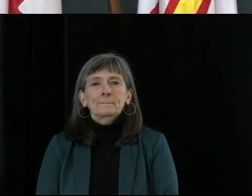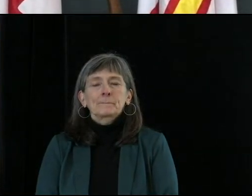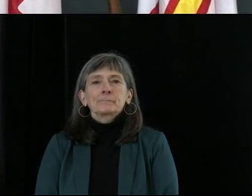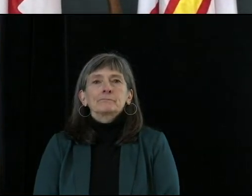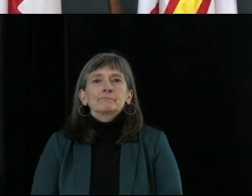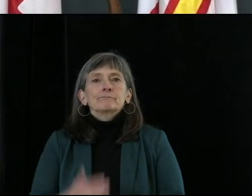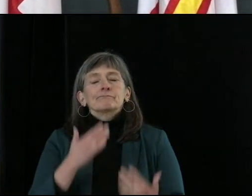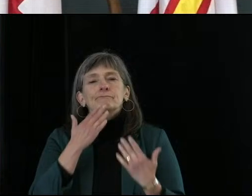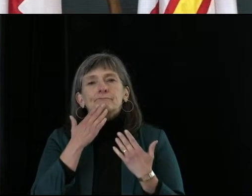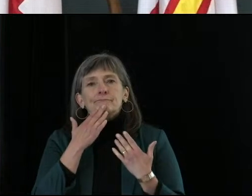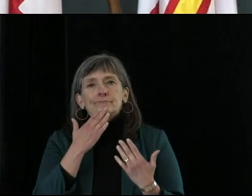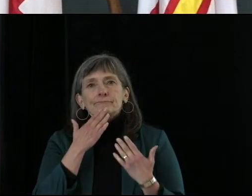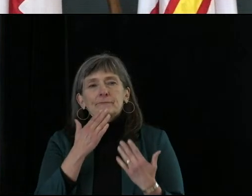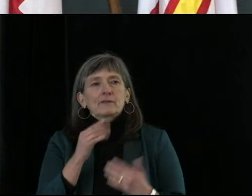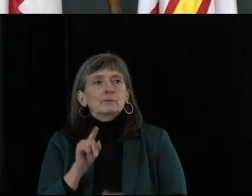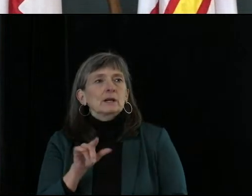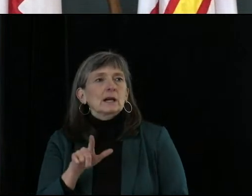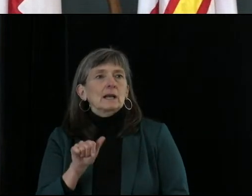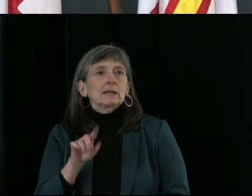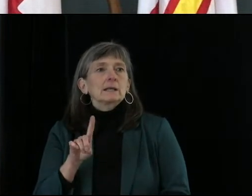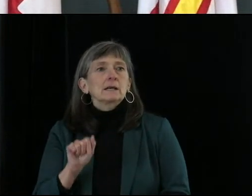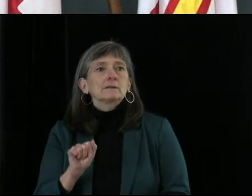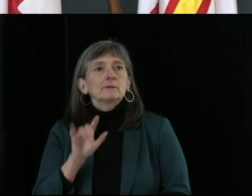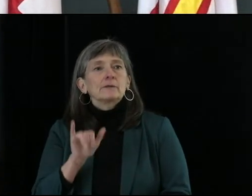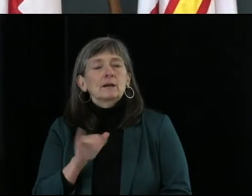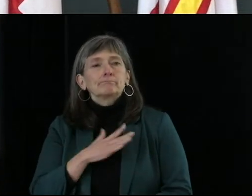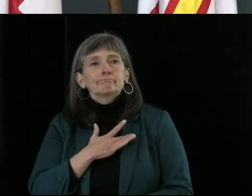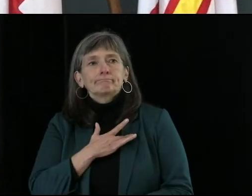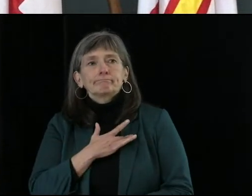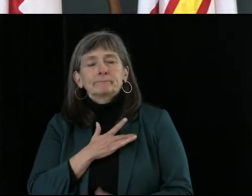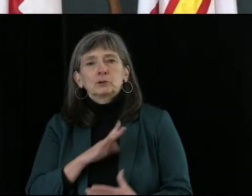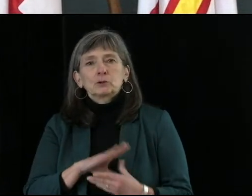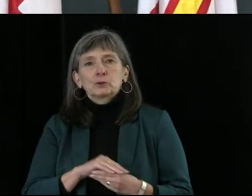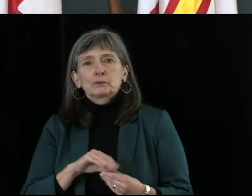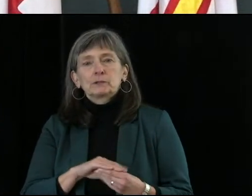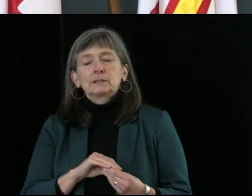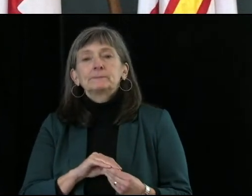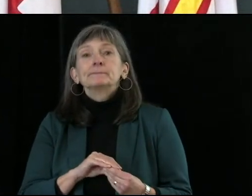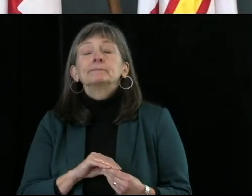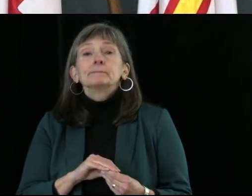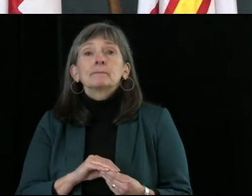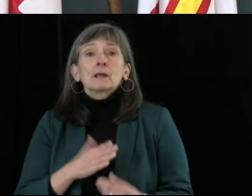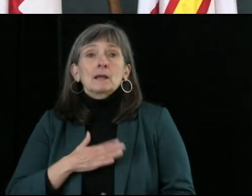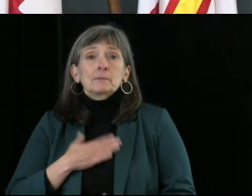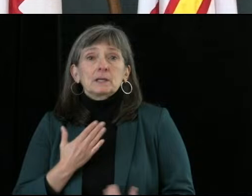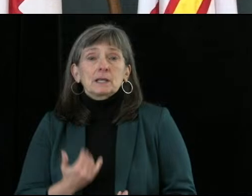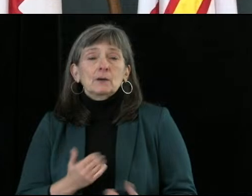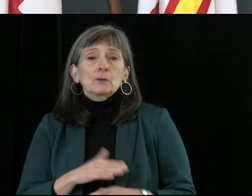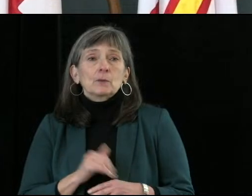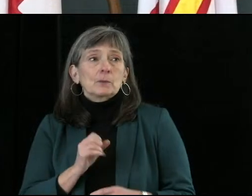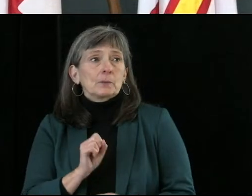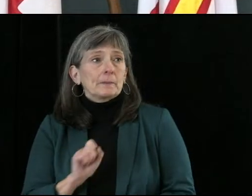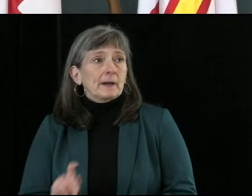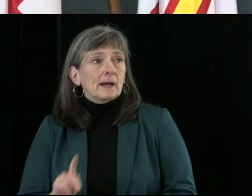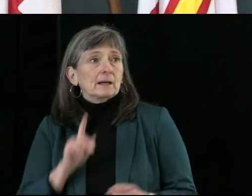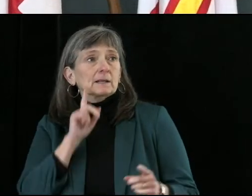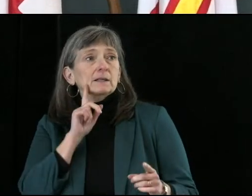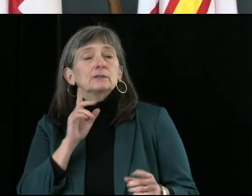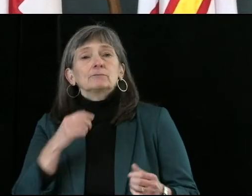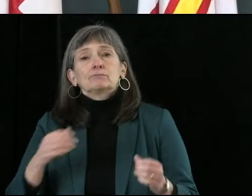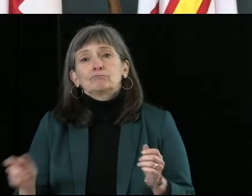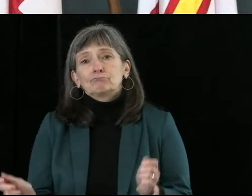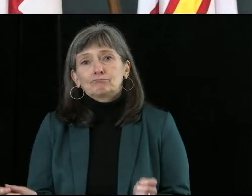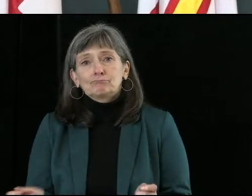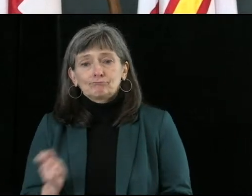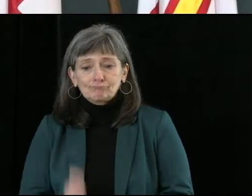very touching story. It is now my pleasure to welcome back the Wabeeg-Mooin drumming group